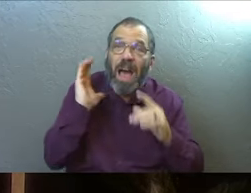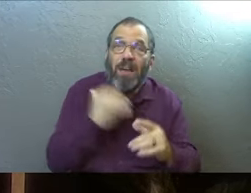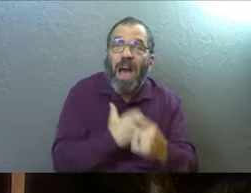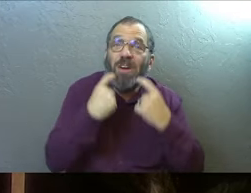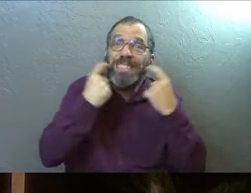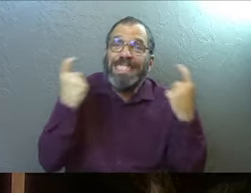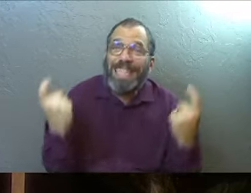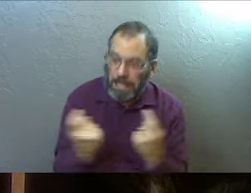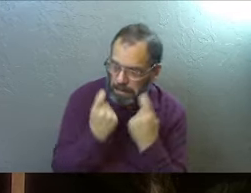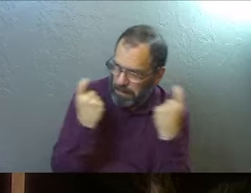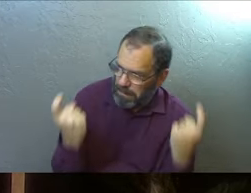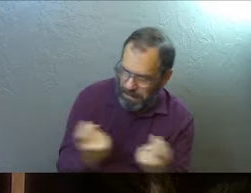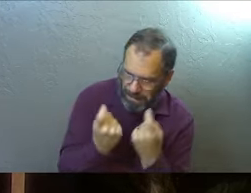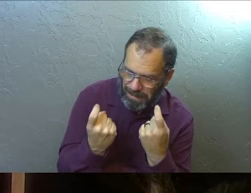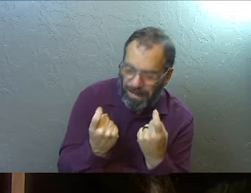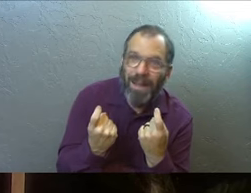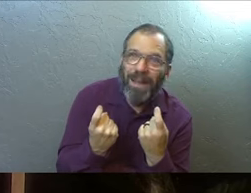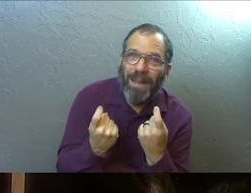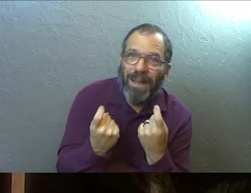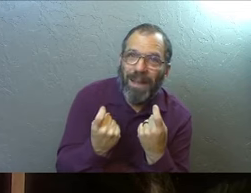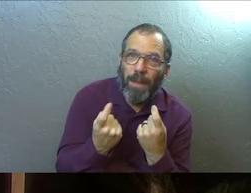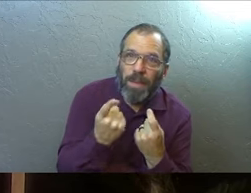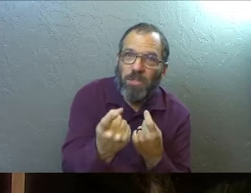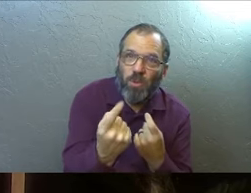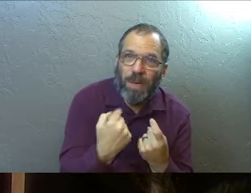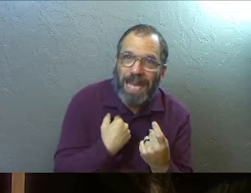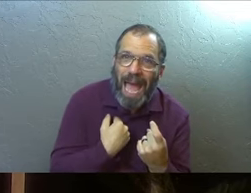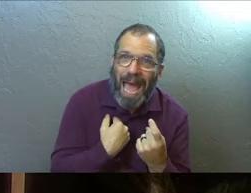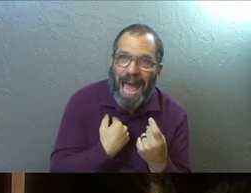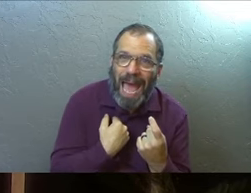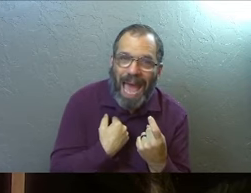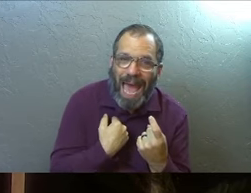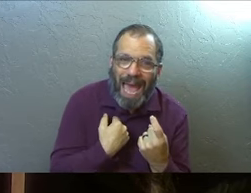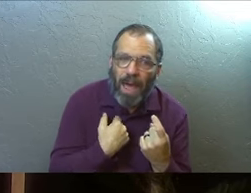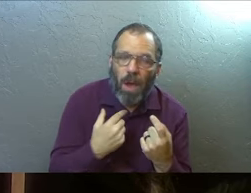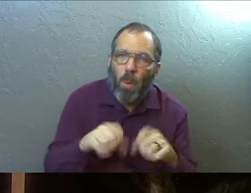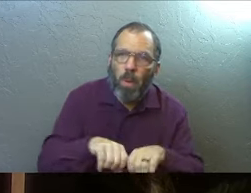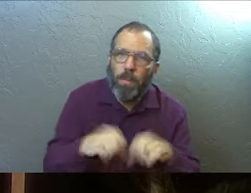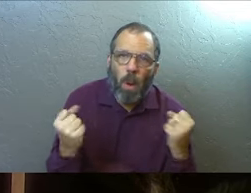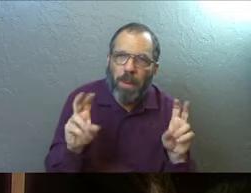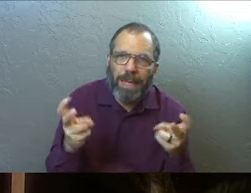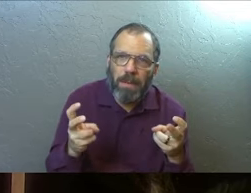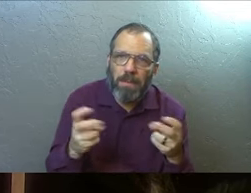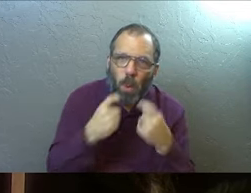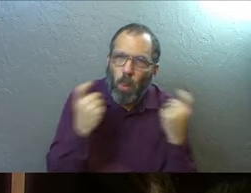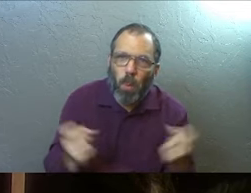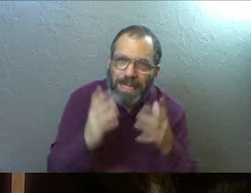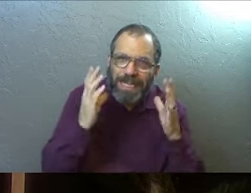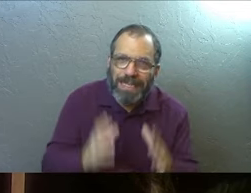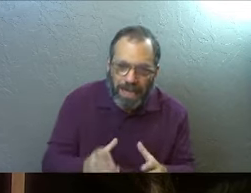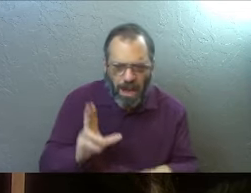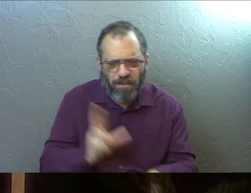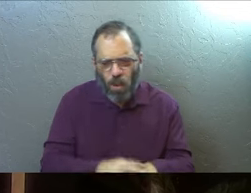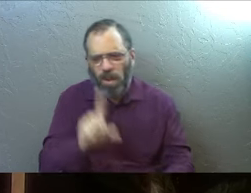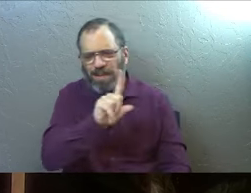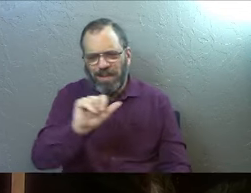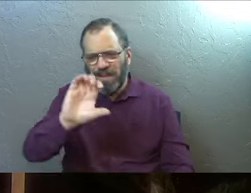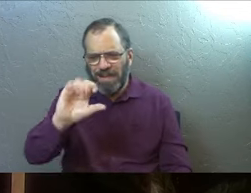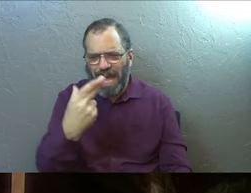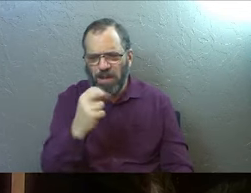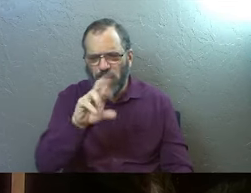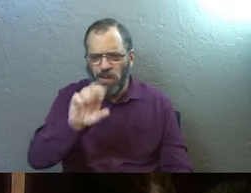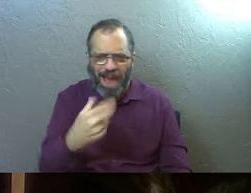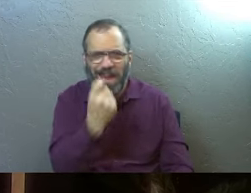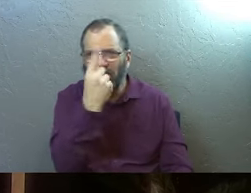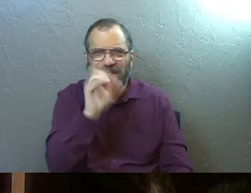of our sins. Because us broken people, we're going to keep being broken people. And of course, Zechariah gets that.